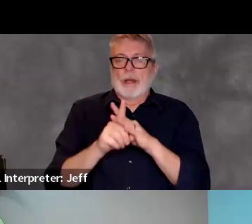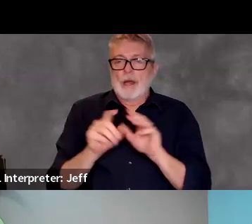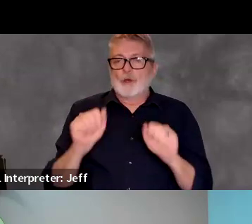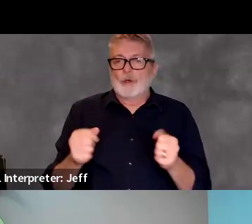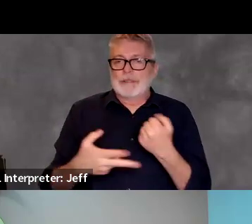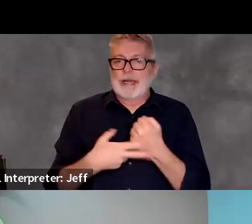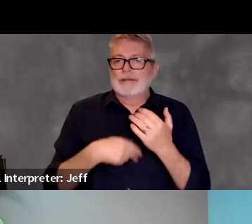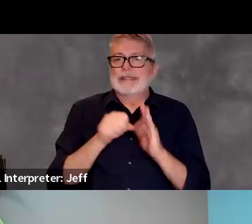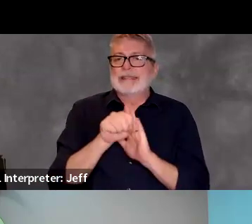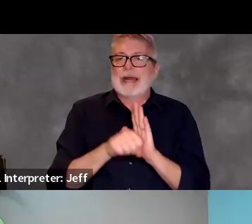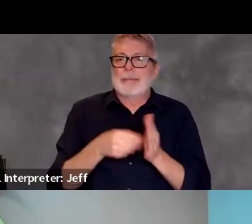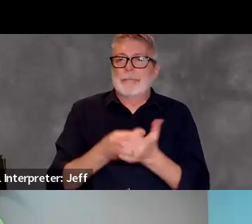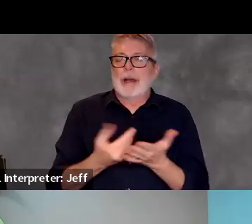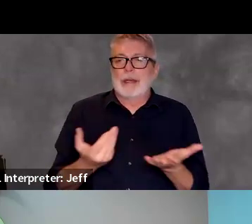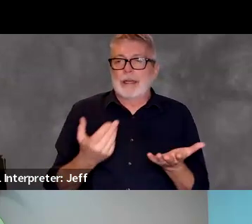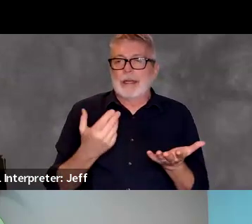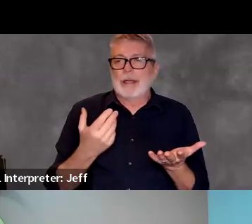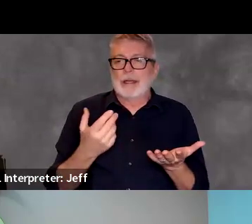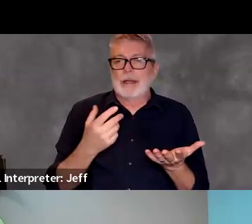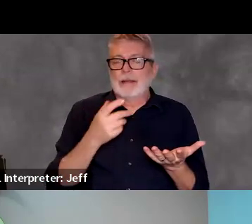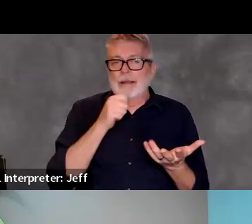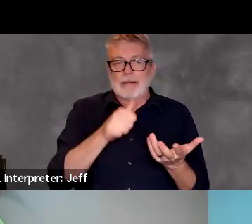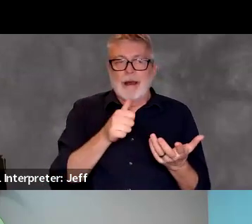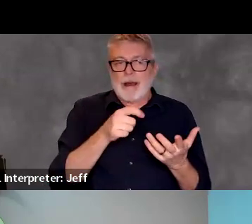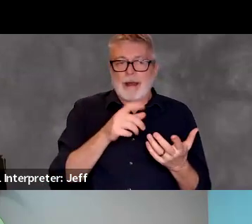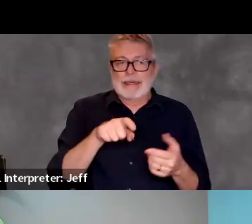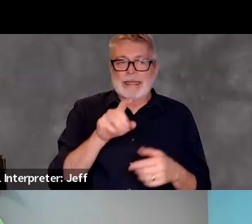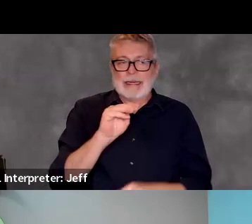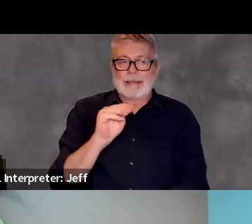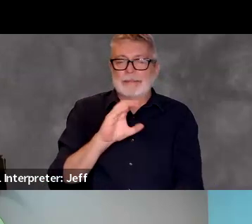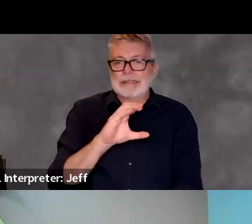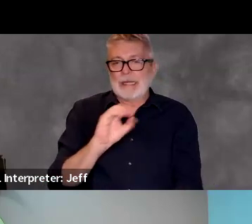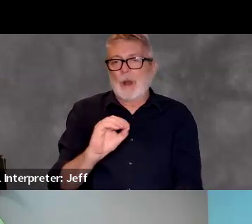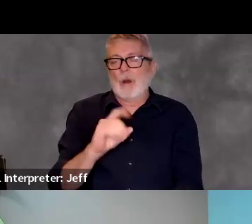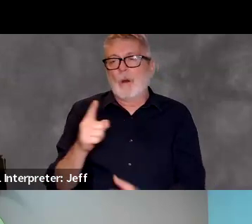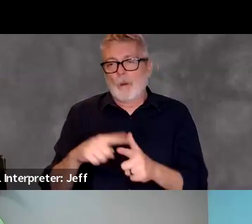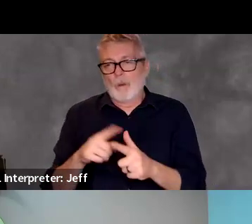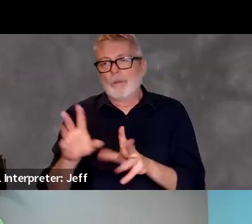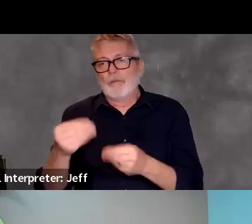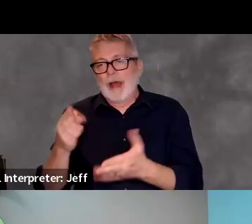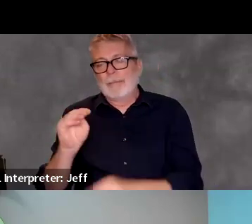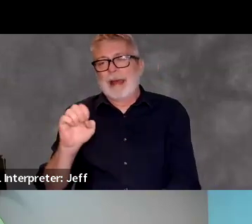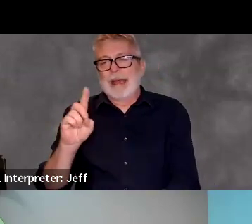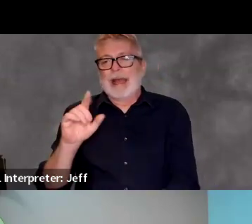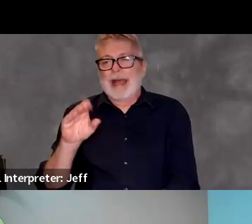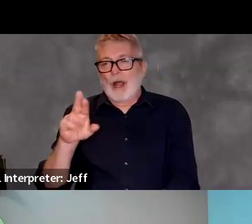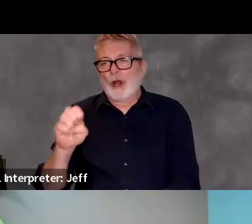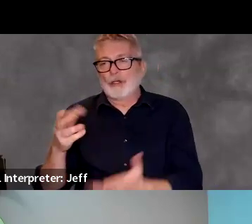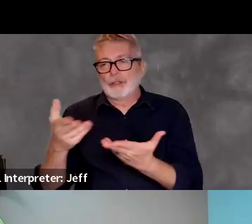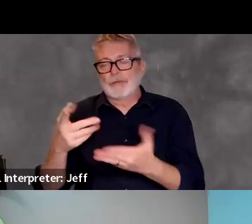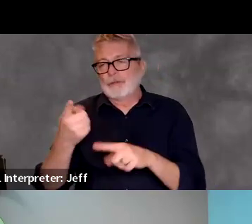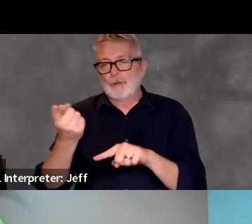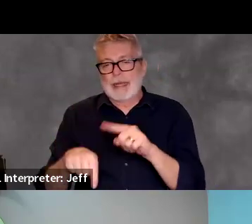state money, that would not need an MCO and would deliver Medicare services and supports, they could not